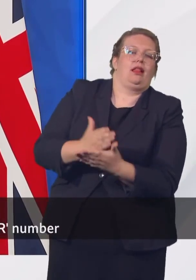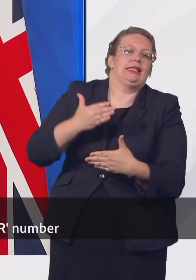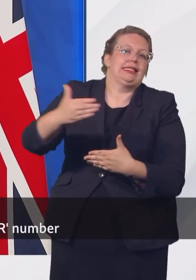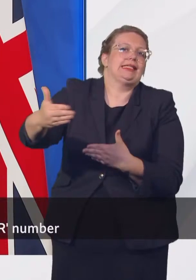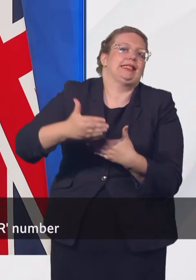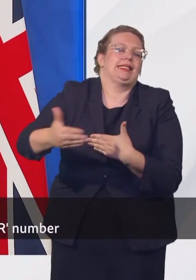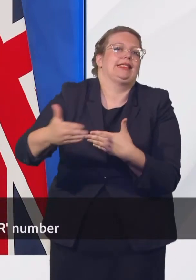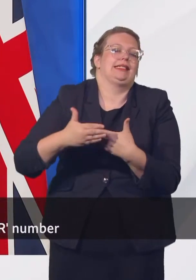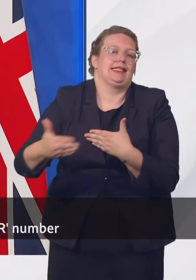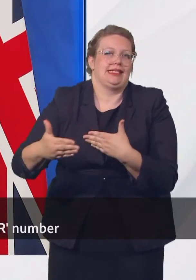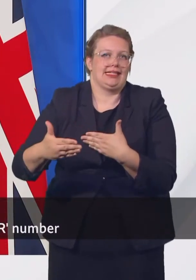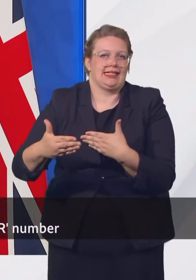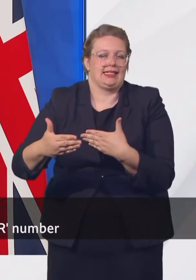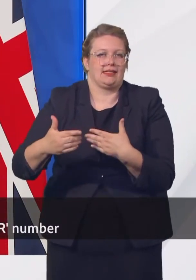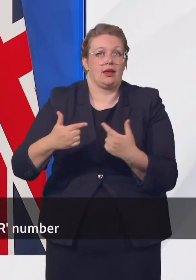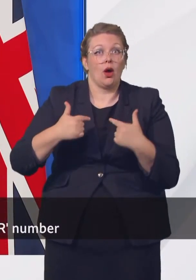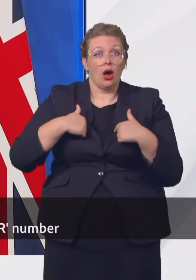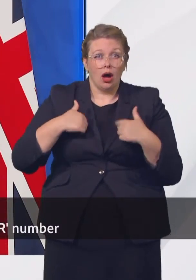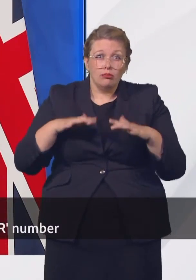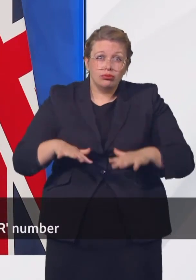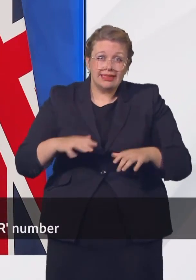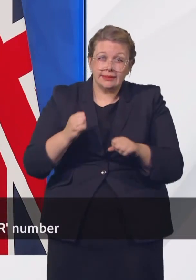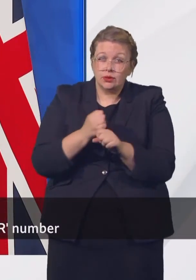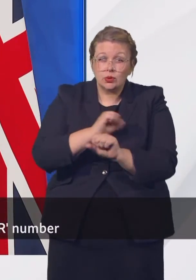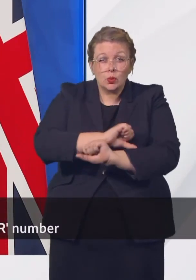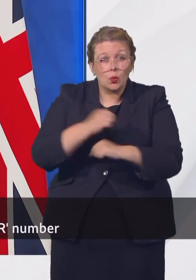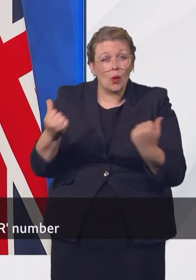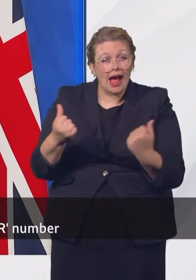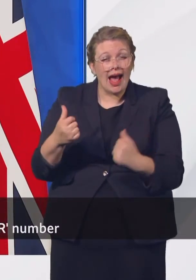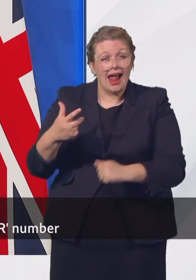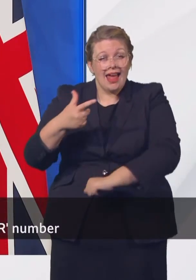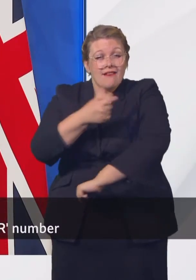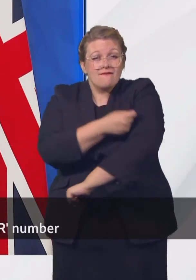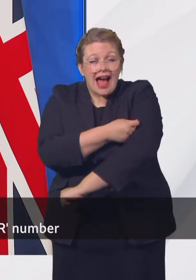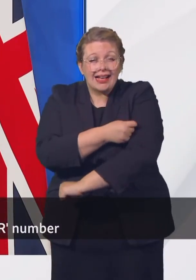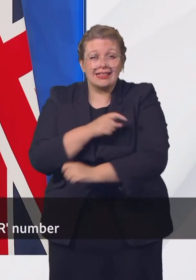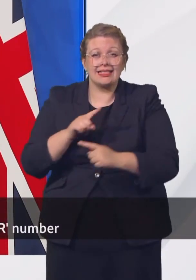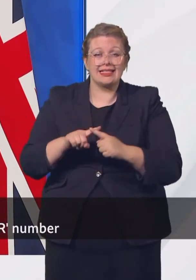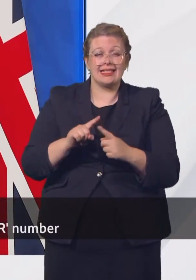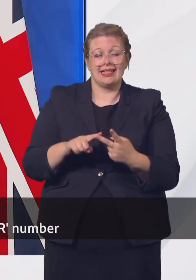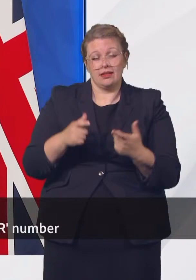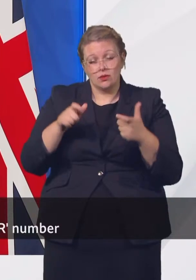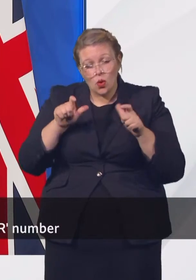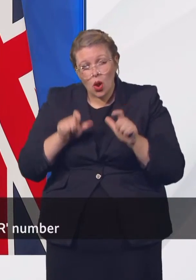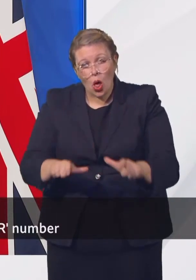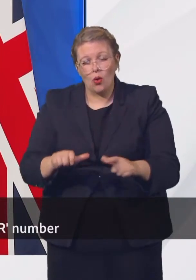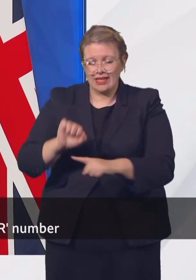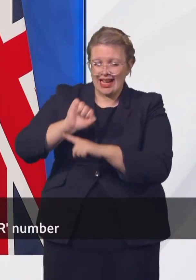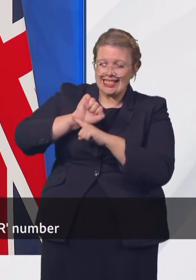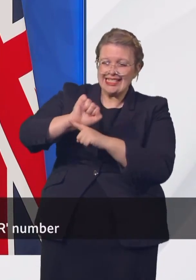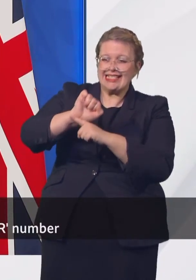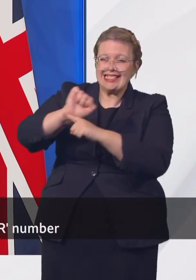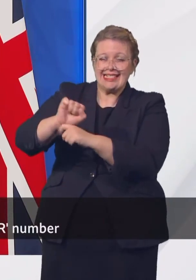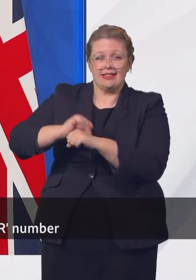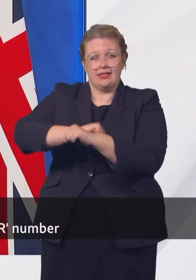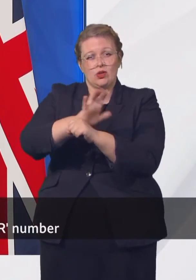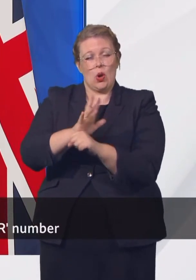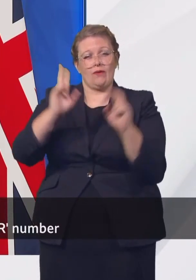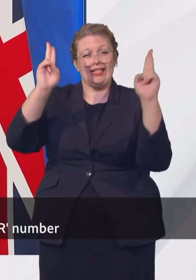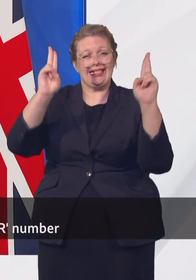need to protect the progress that we've made through combination of the robust measures we have in place at the